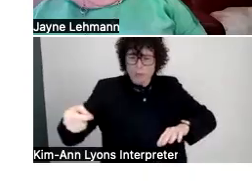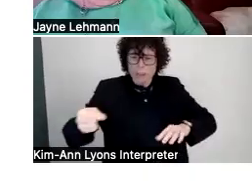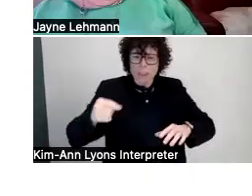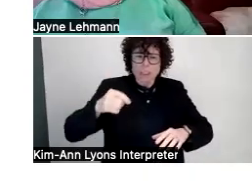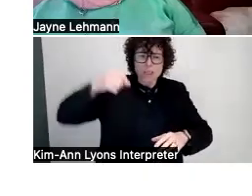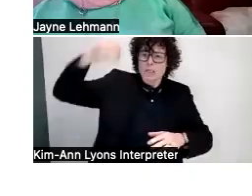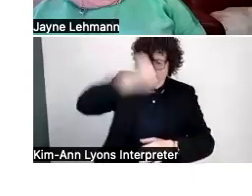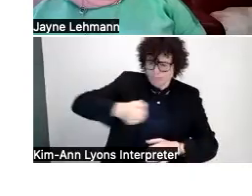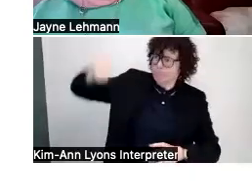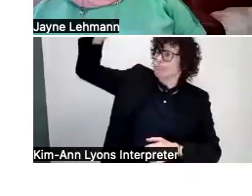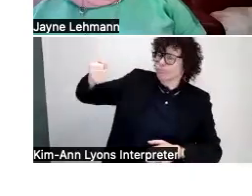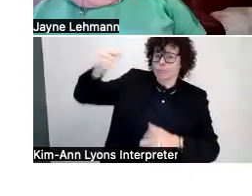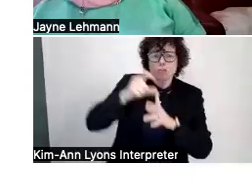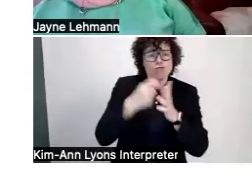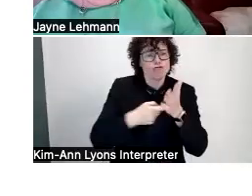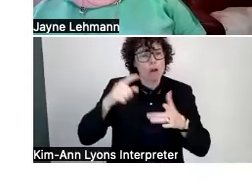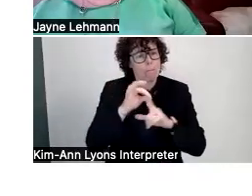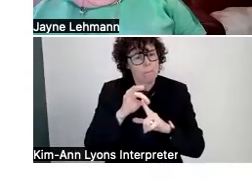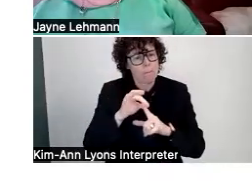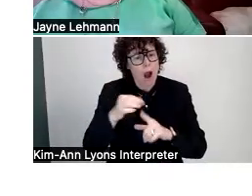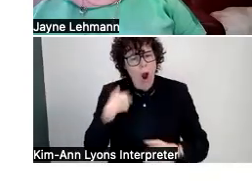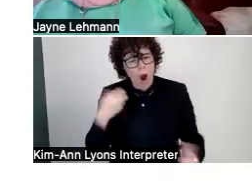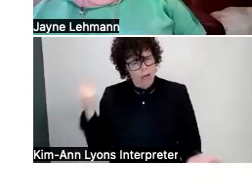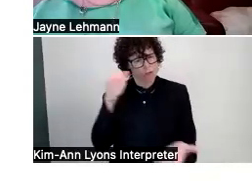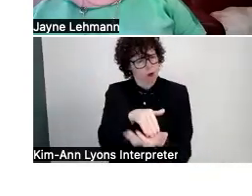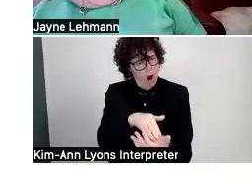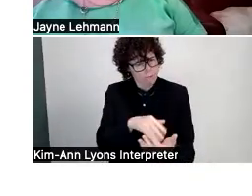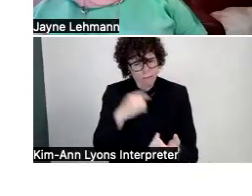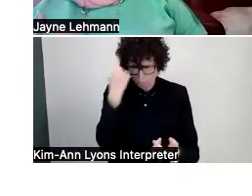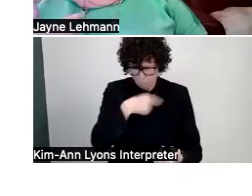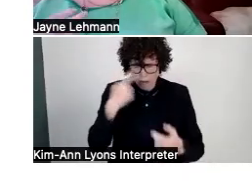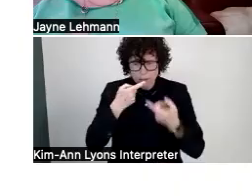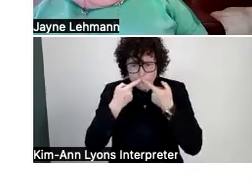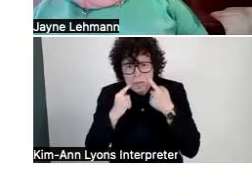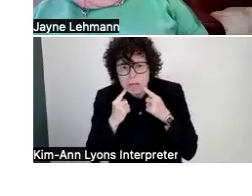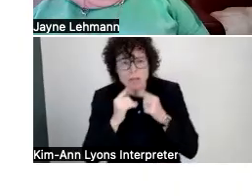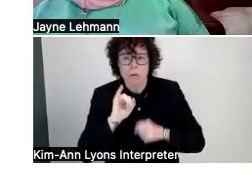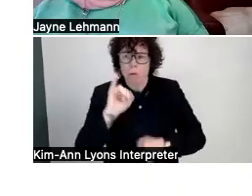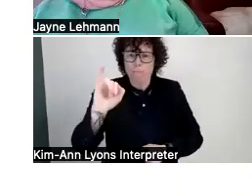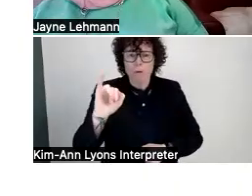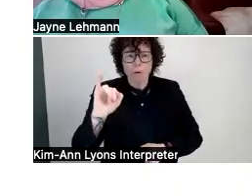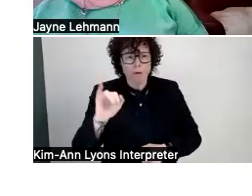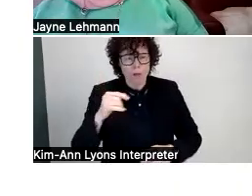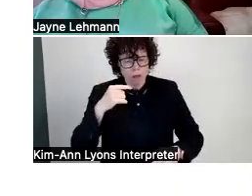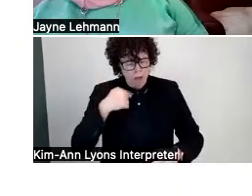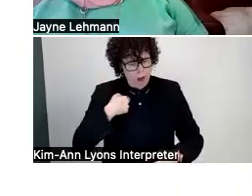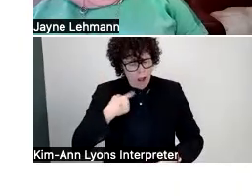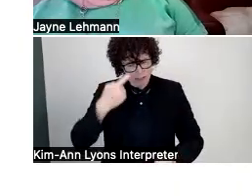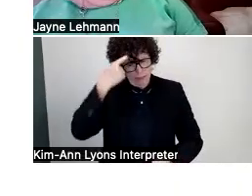really sad. And by actually putting myself in Sarah's